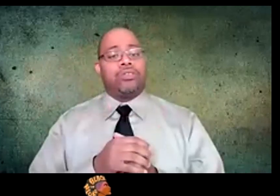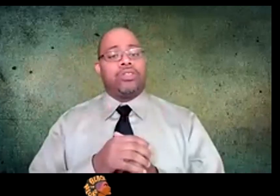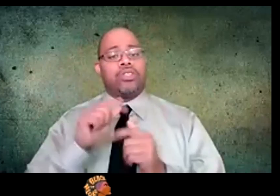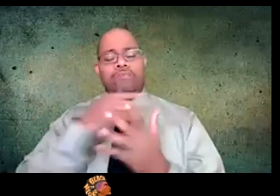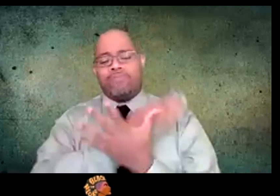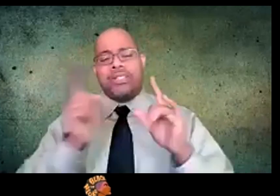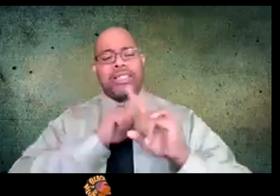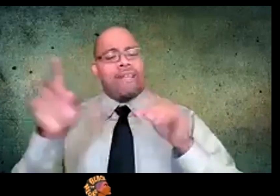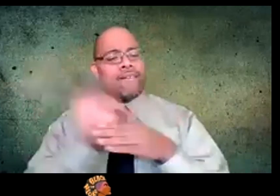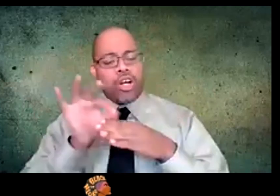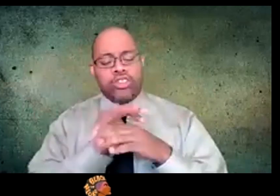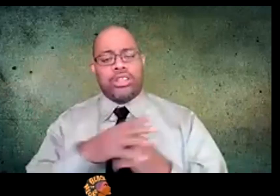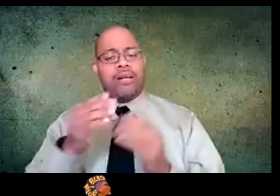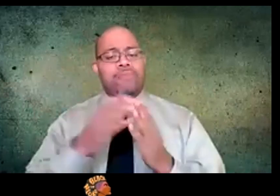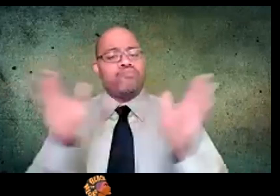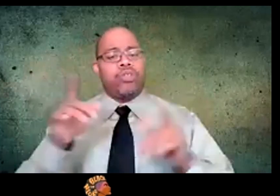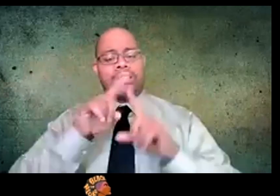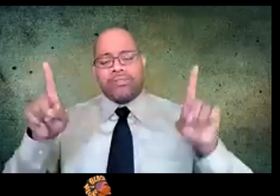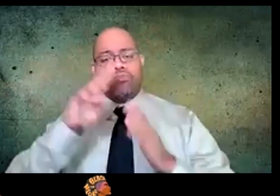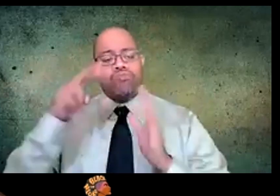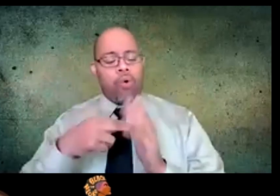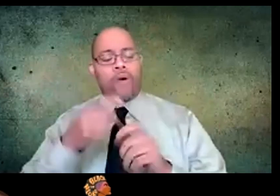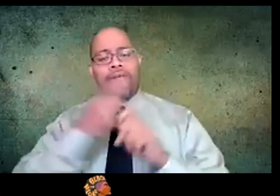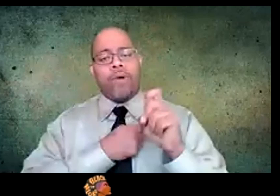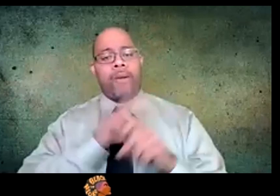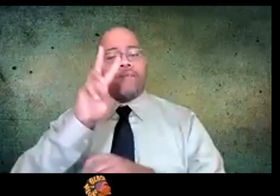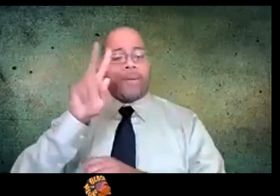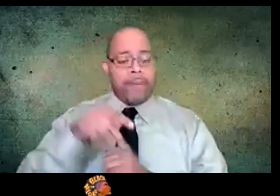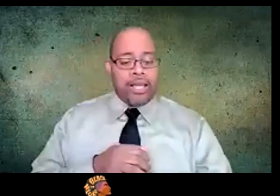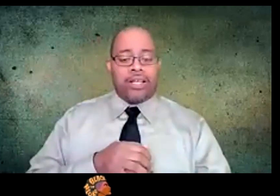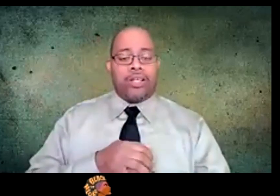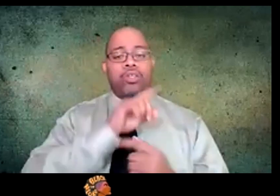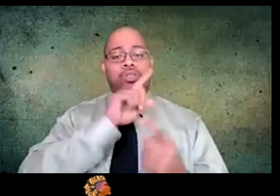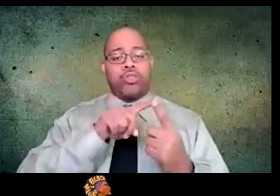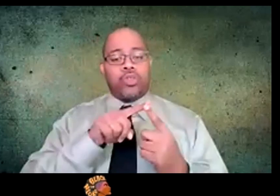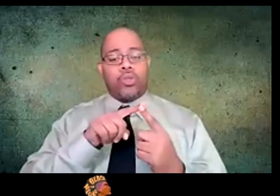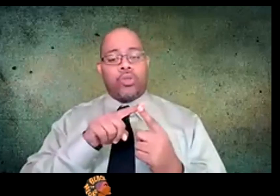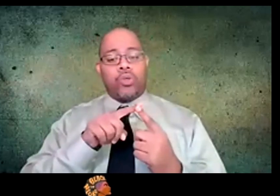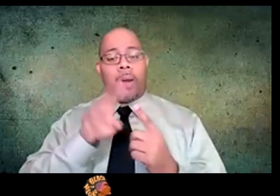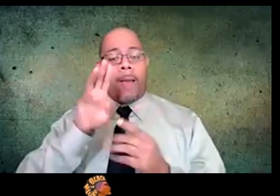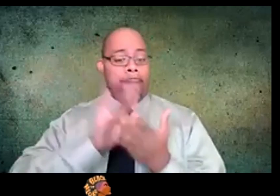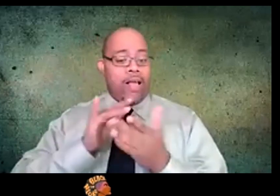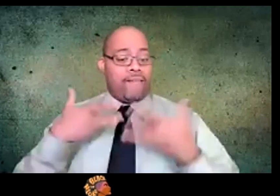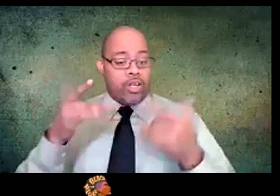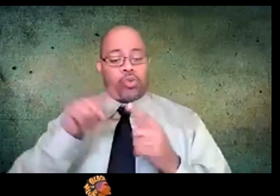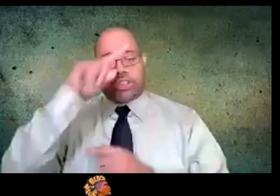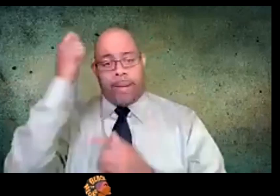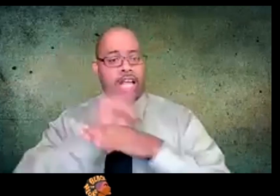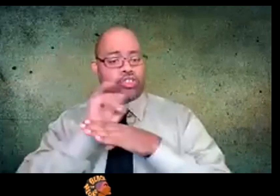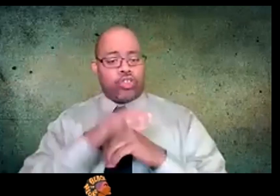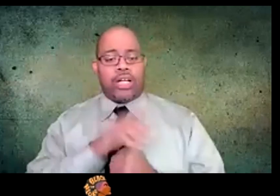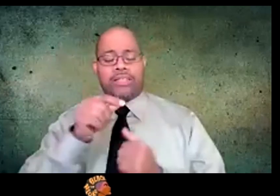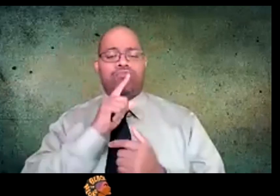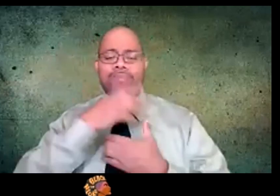multiple functions and a broad range of roles, from VP of medical affairs to summer interns. He is